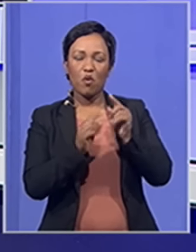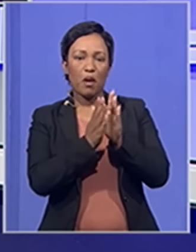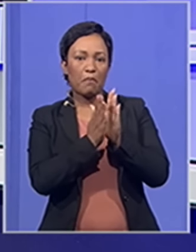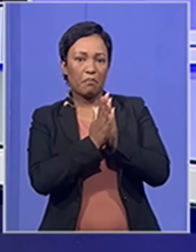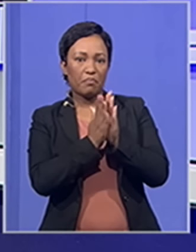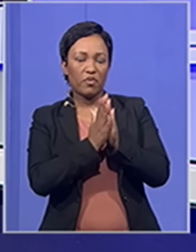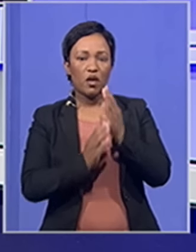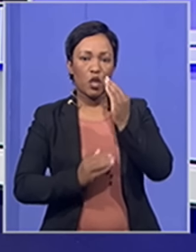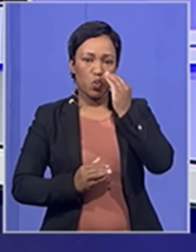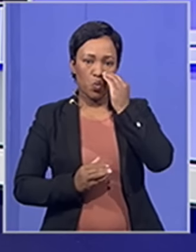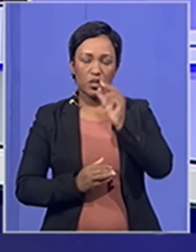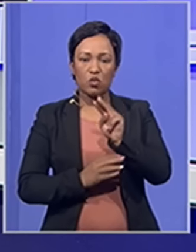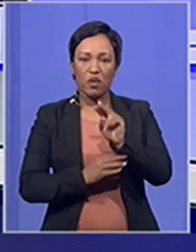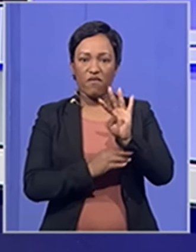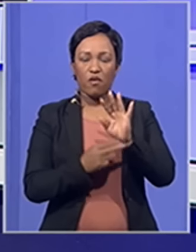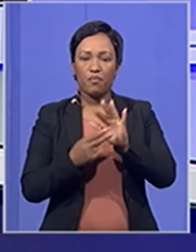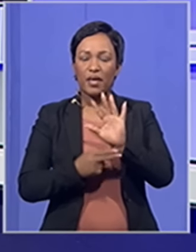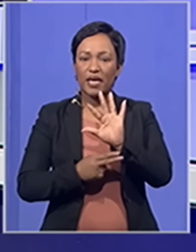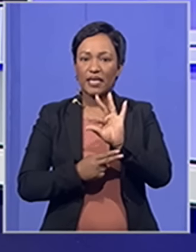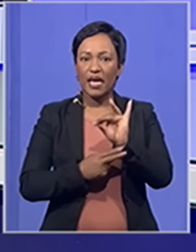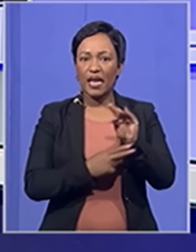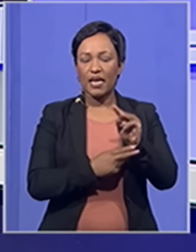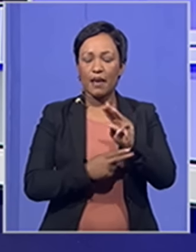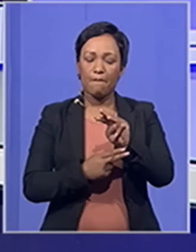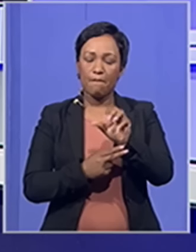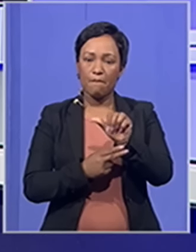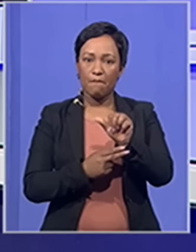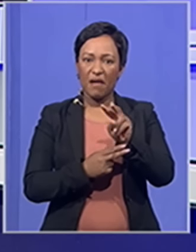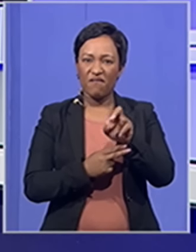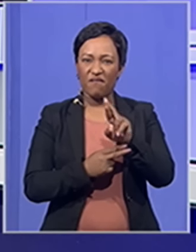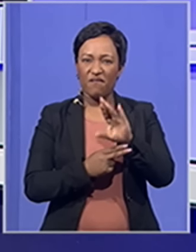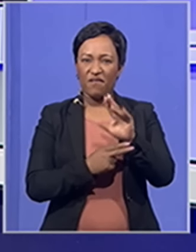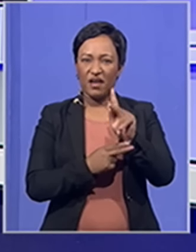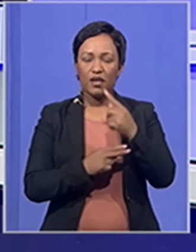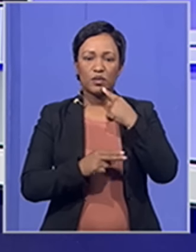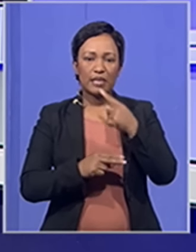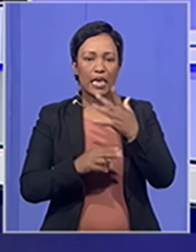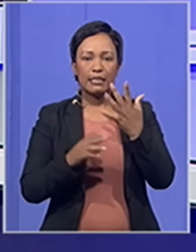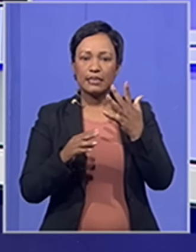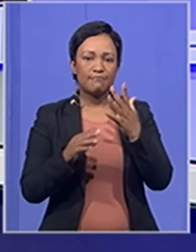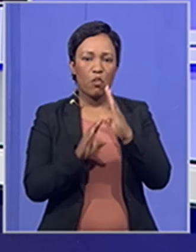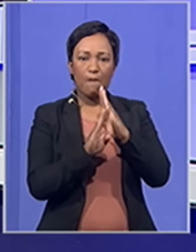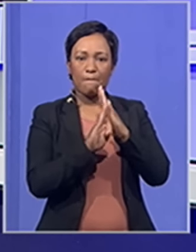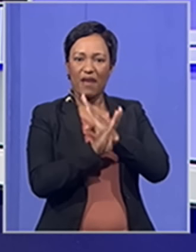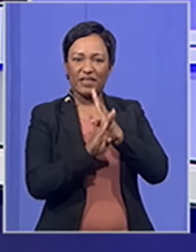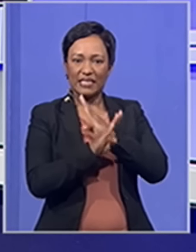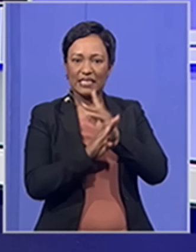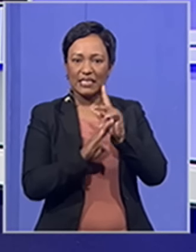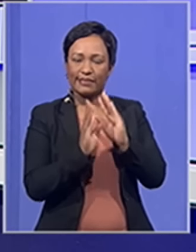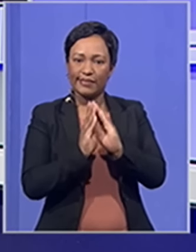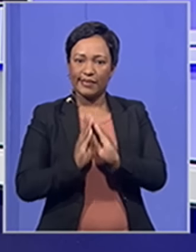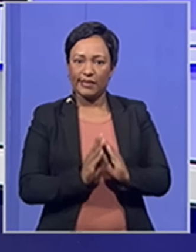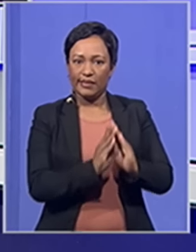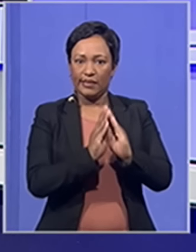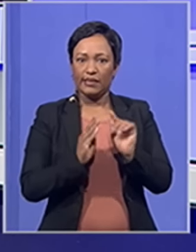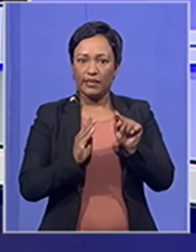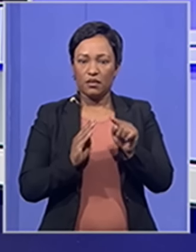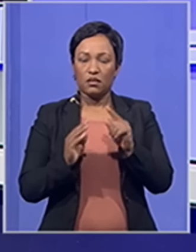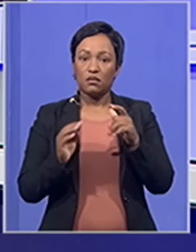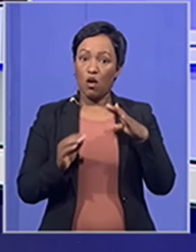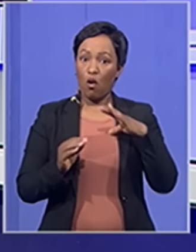dirilweng ke News 24 le Daily Mavic e kgatlhano le gore dithetso di seke di a phasaladiwa. Komishini e ne tshwanetse go ka